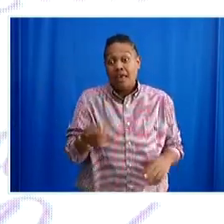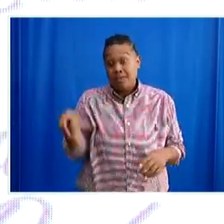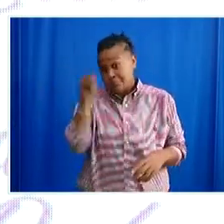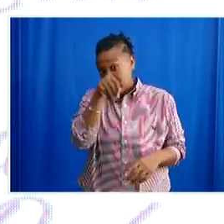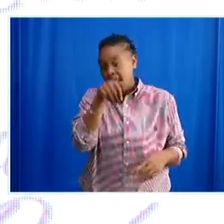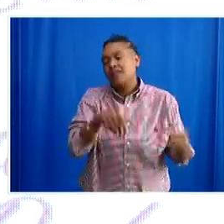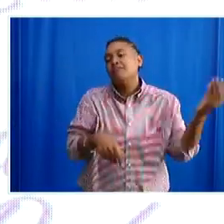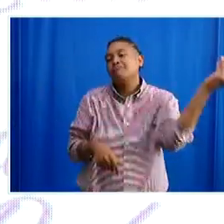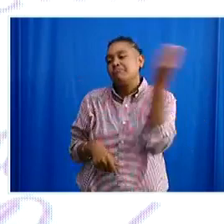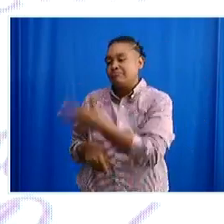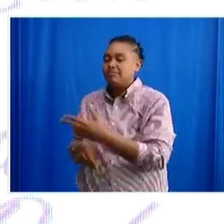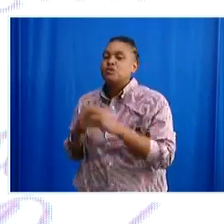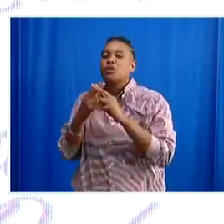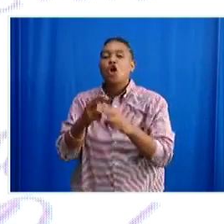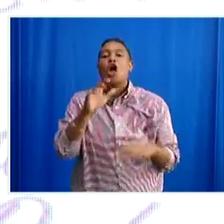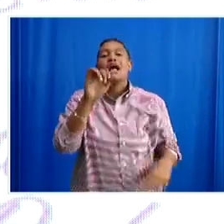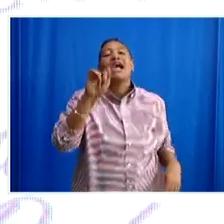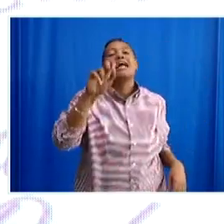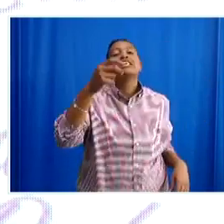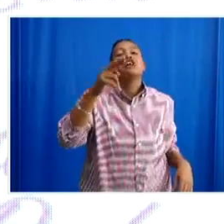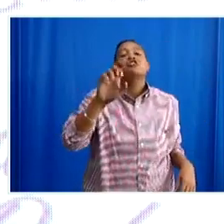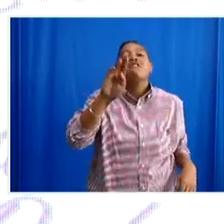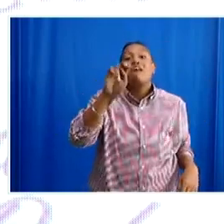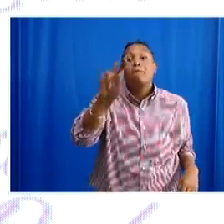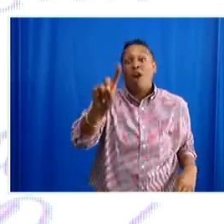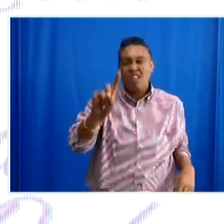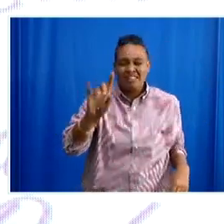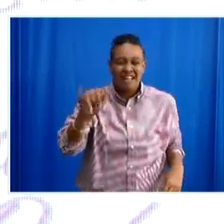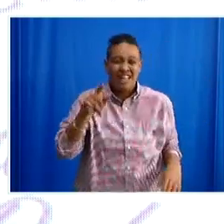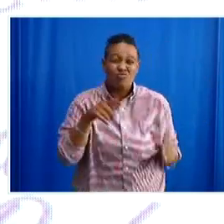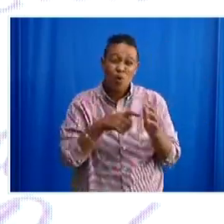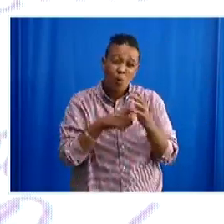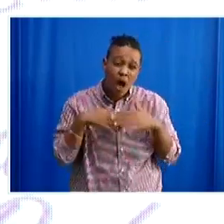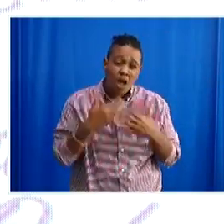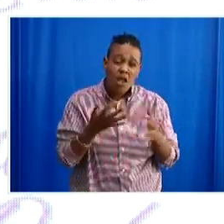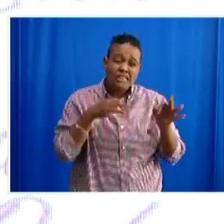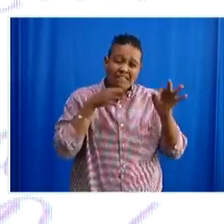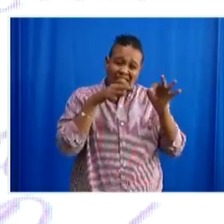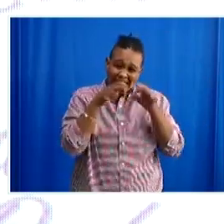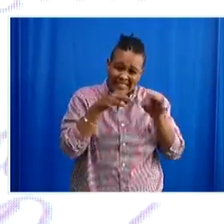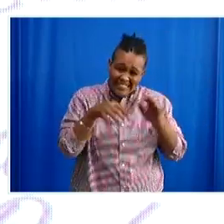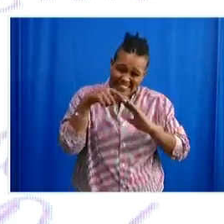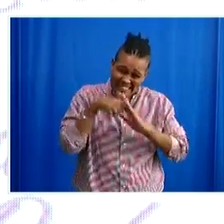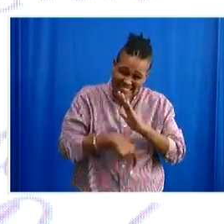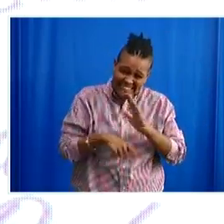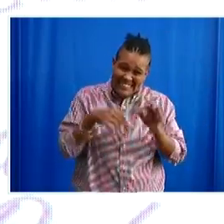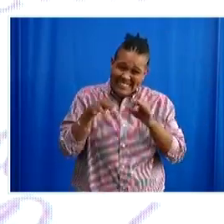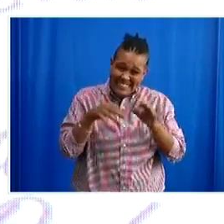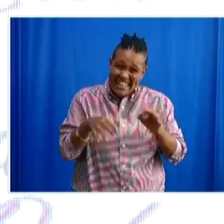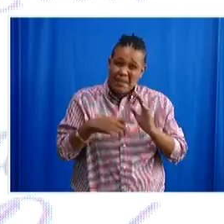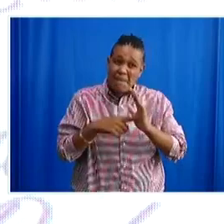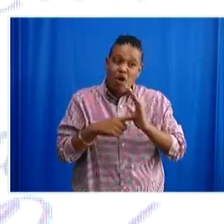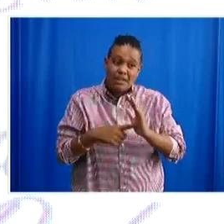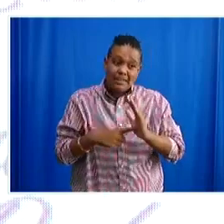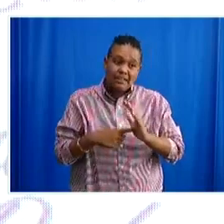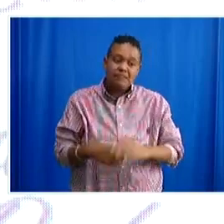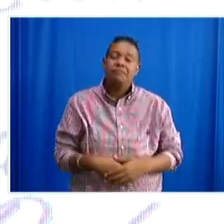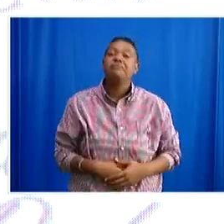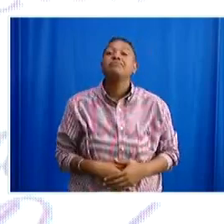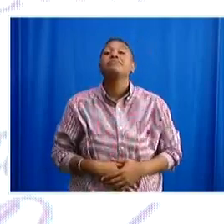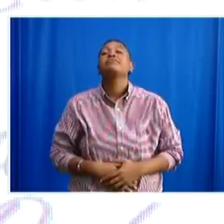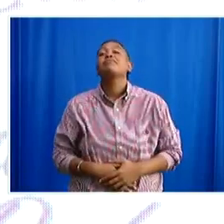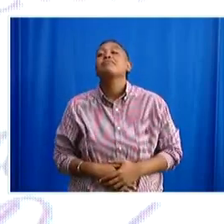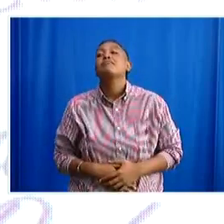catastrophe bond. That requires a lot of detailed modeling and a lot